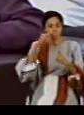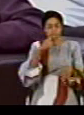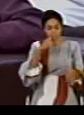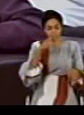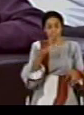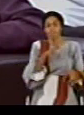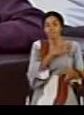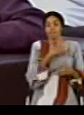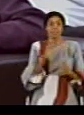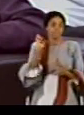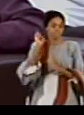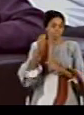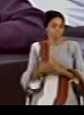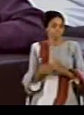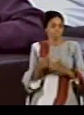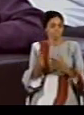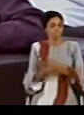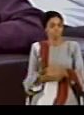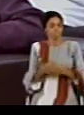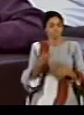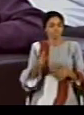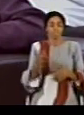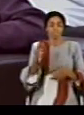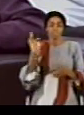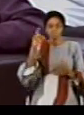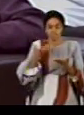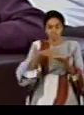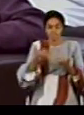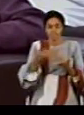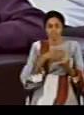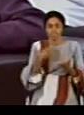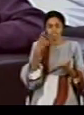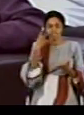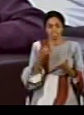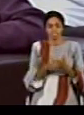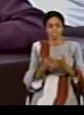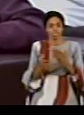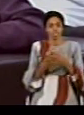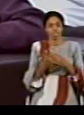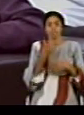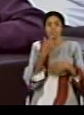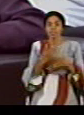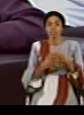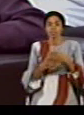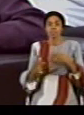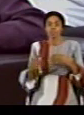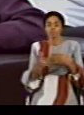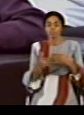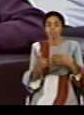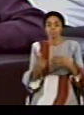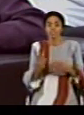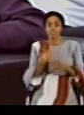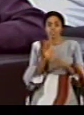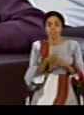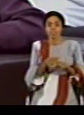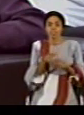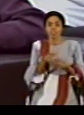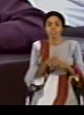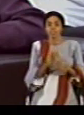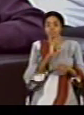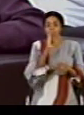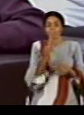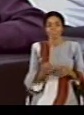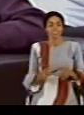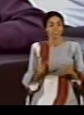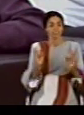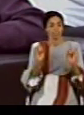and found out that my blood pressure returned to normal. To the glory of God, I went